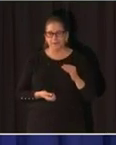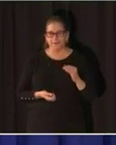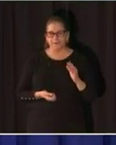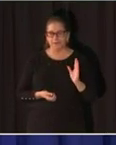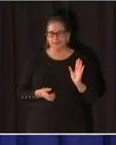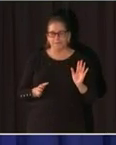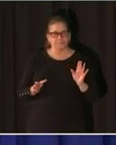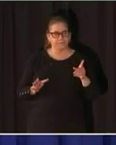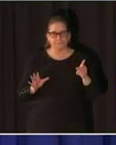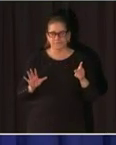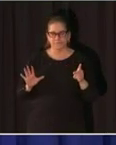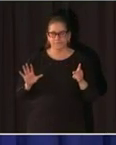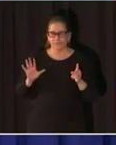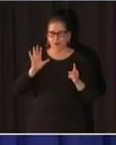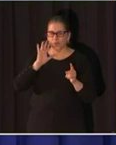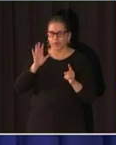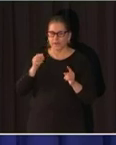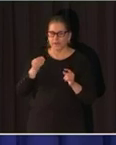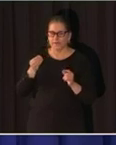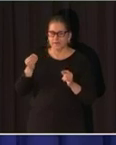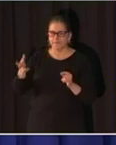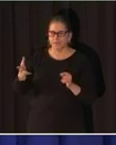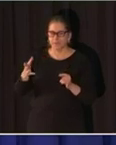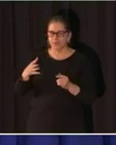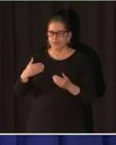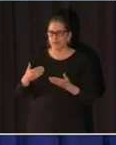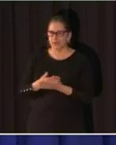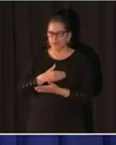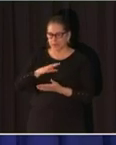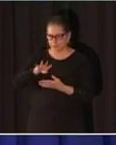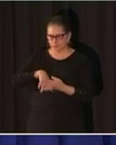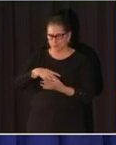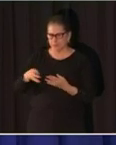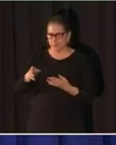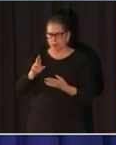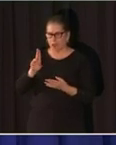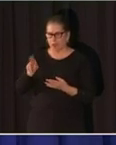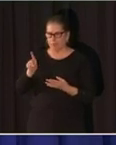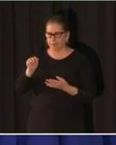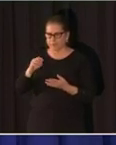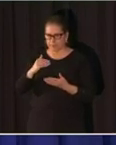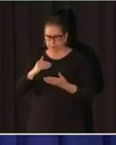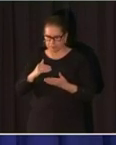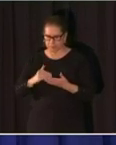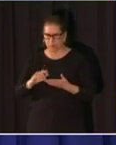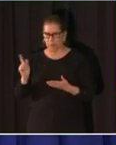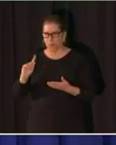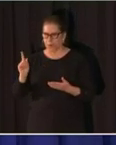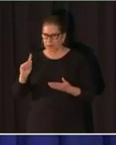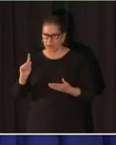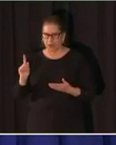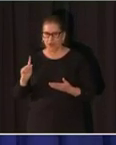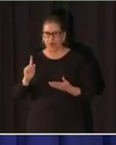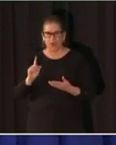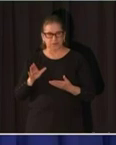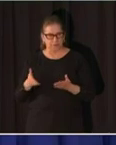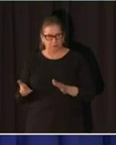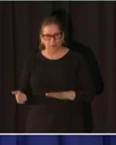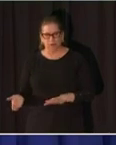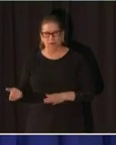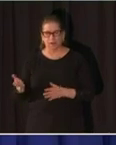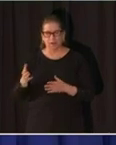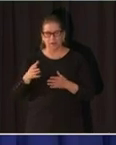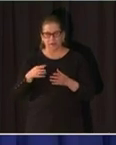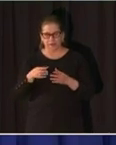this we can get you an table. updated chart for here to show you where the deaths have occurred. Are they clustered at any